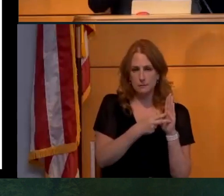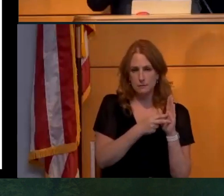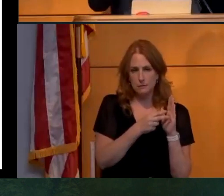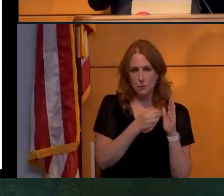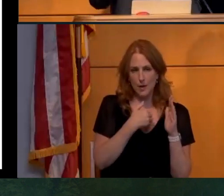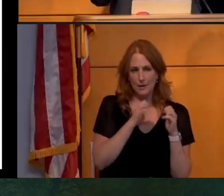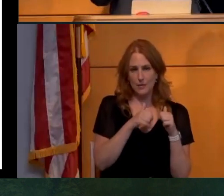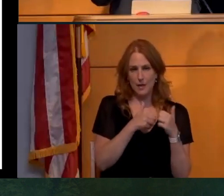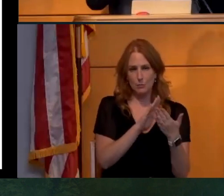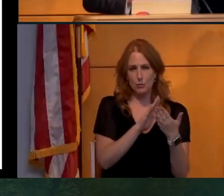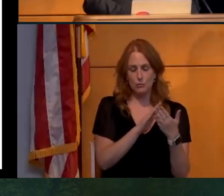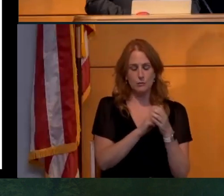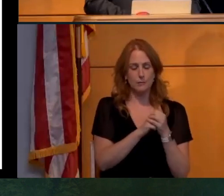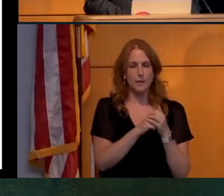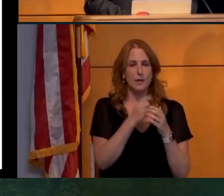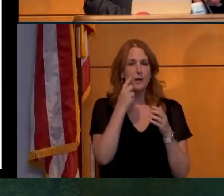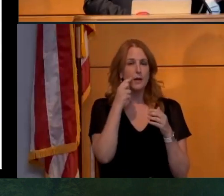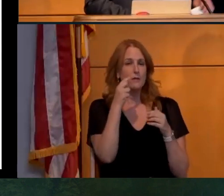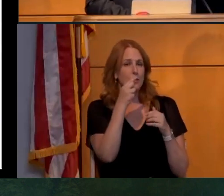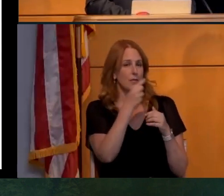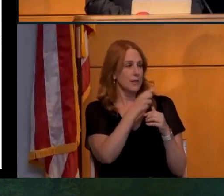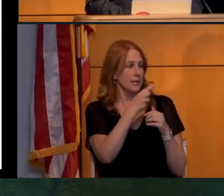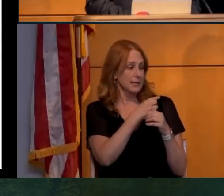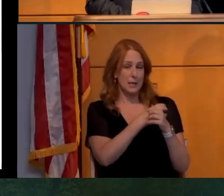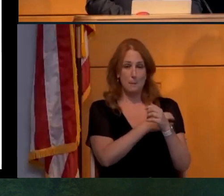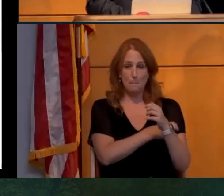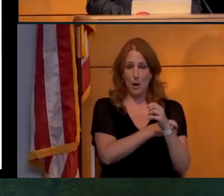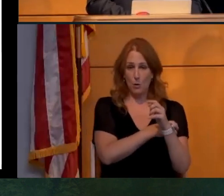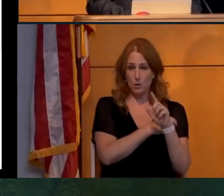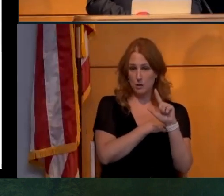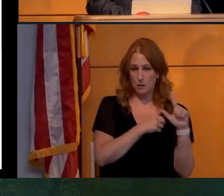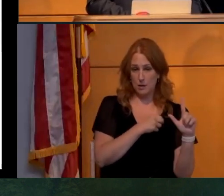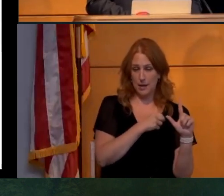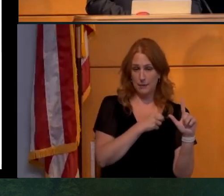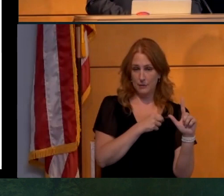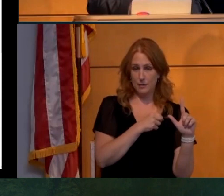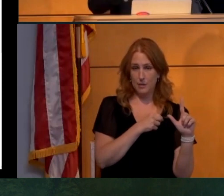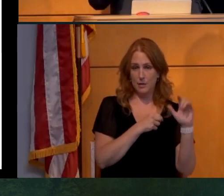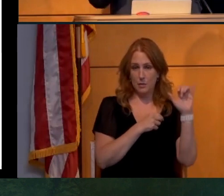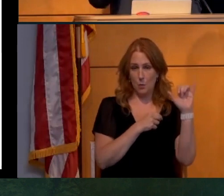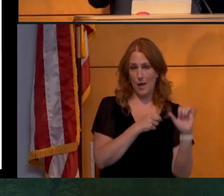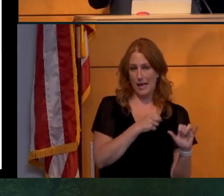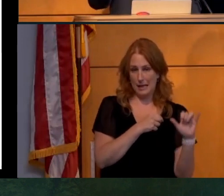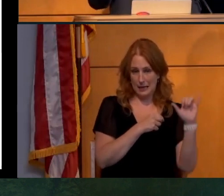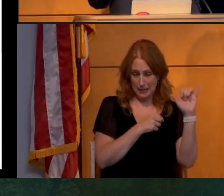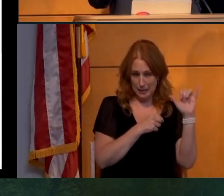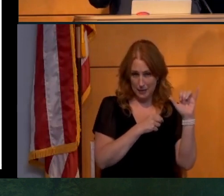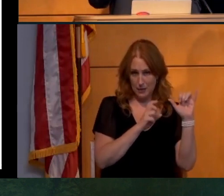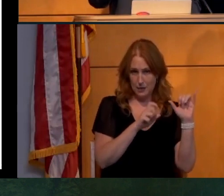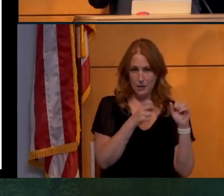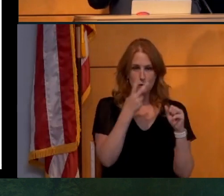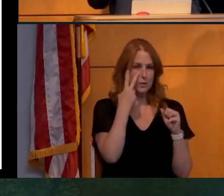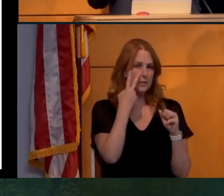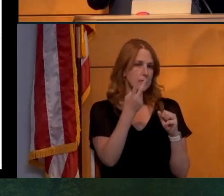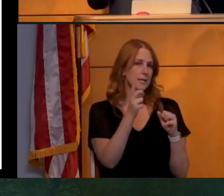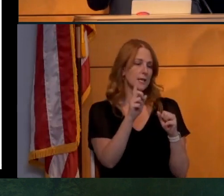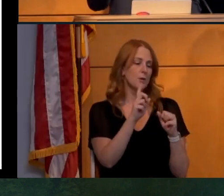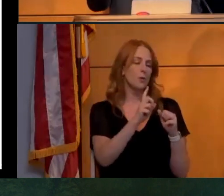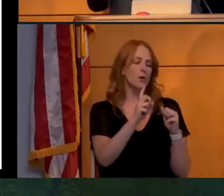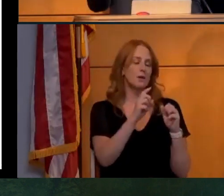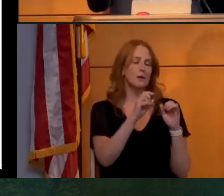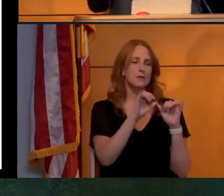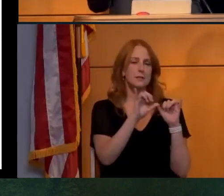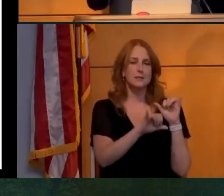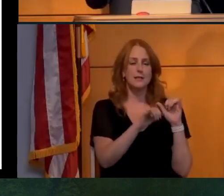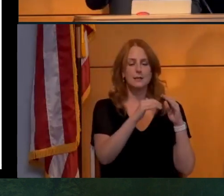curve, the power is on the left-hand side on the y-axis, and you can see that it stays under